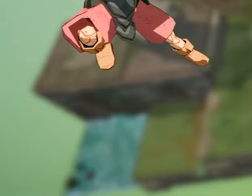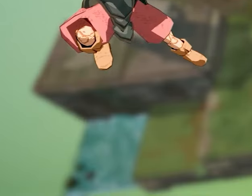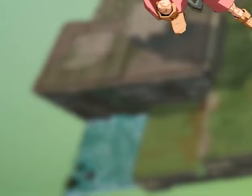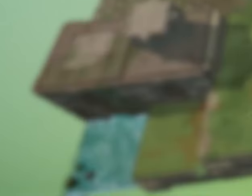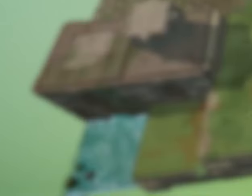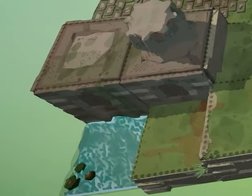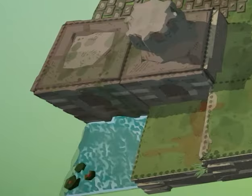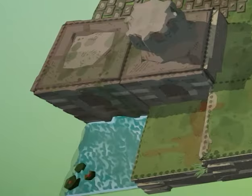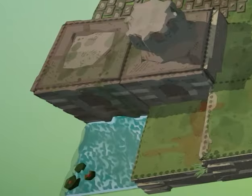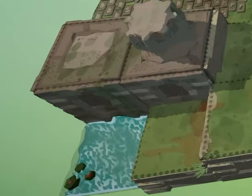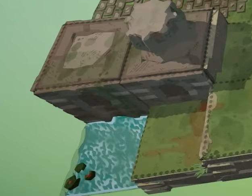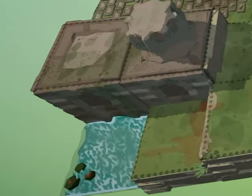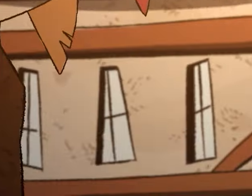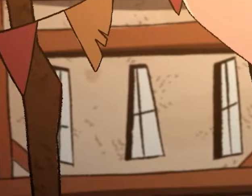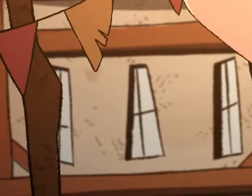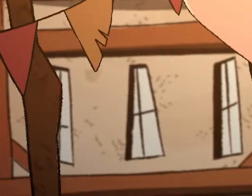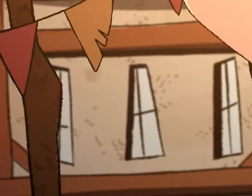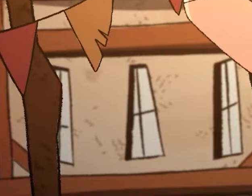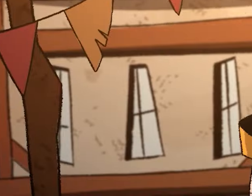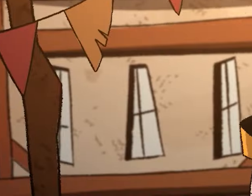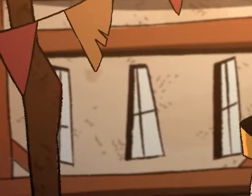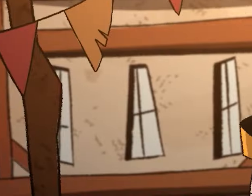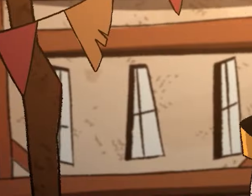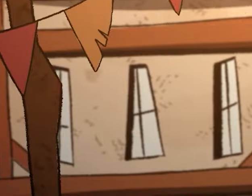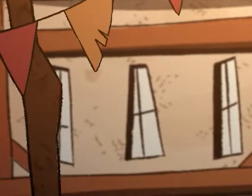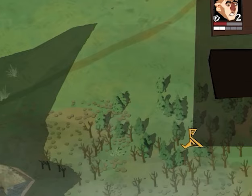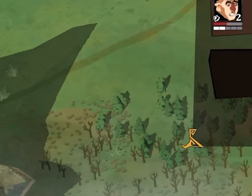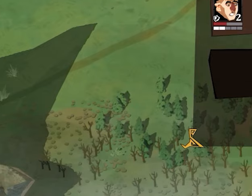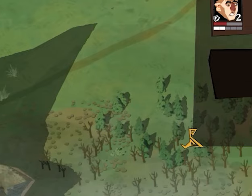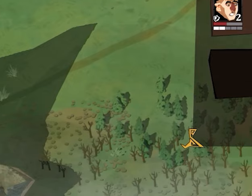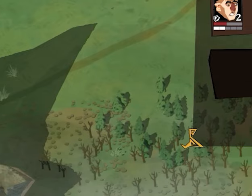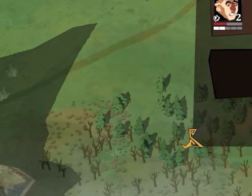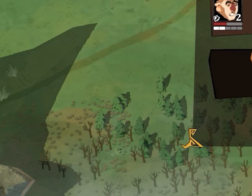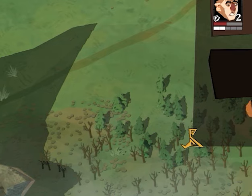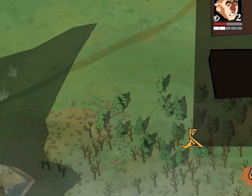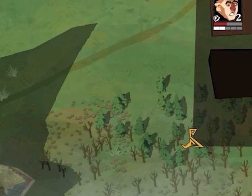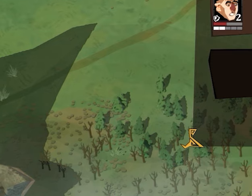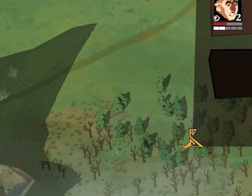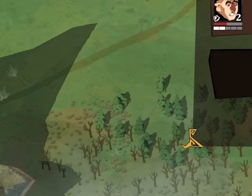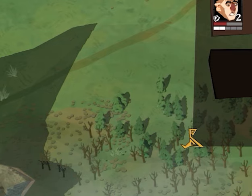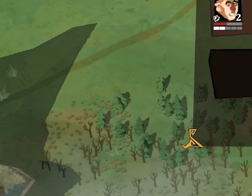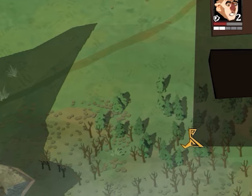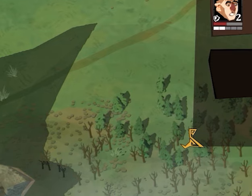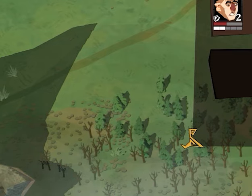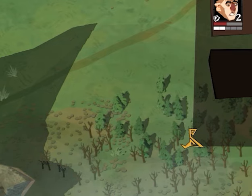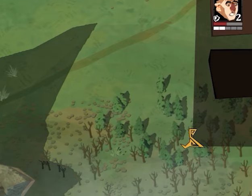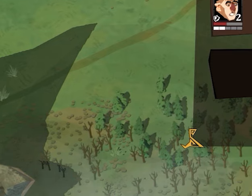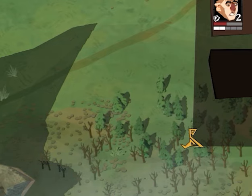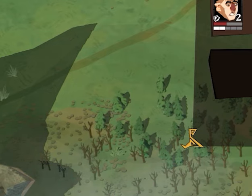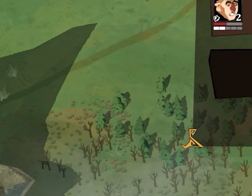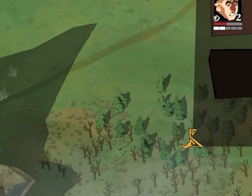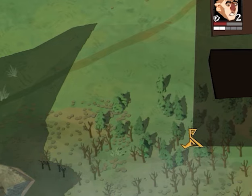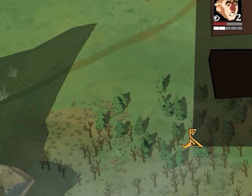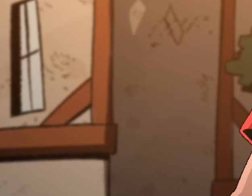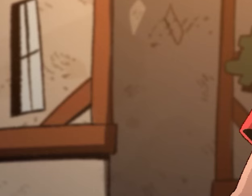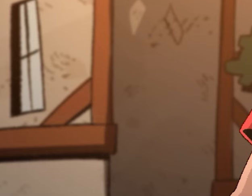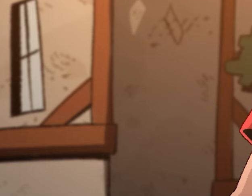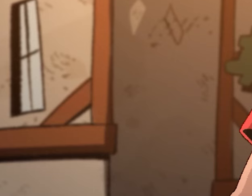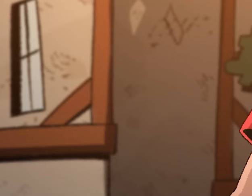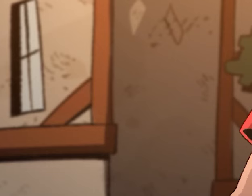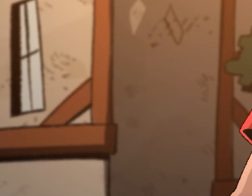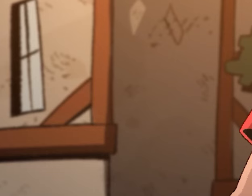nightmares. I rip them apart. Even when facing death, I never give up. Why?